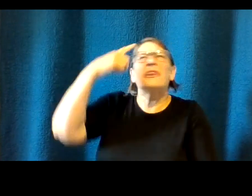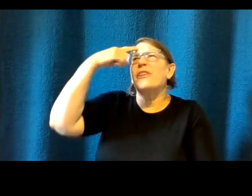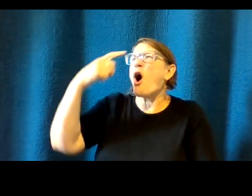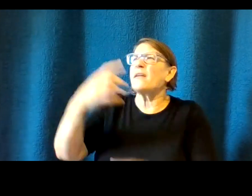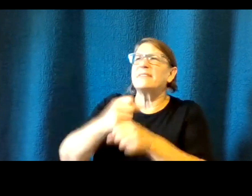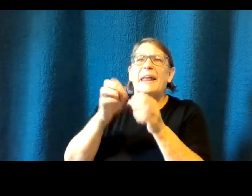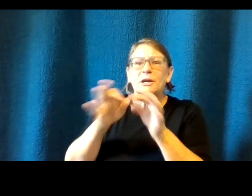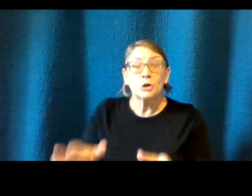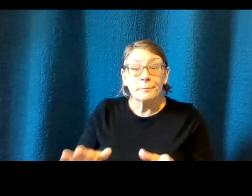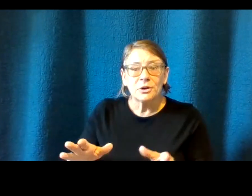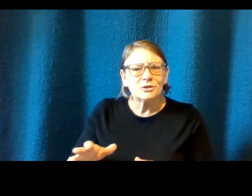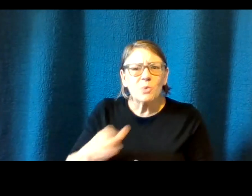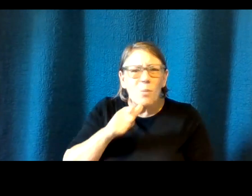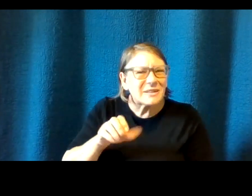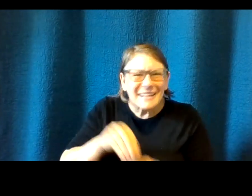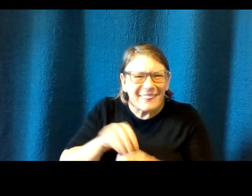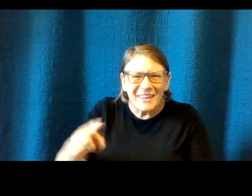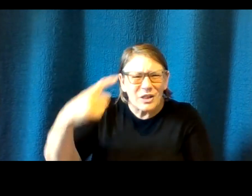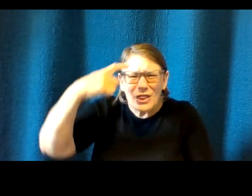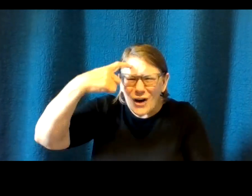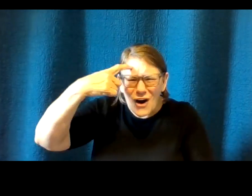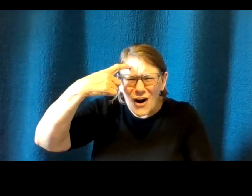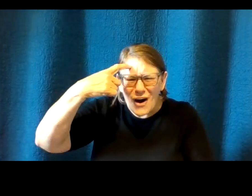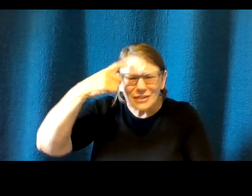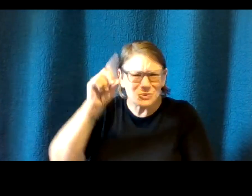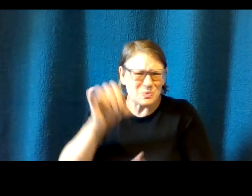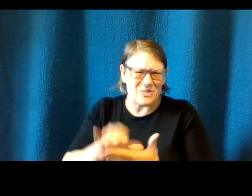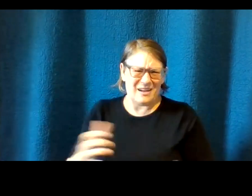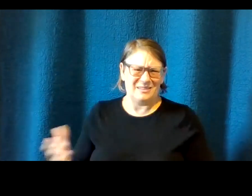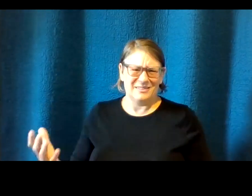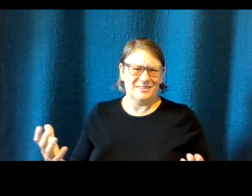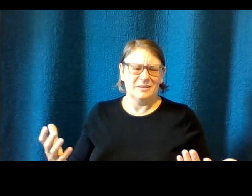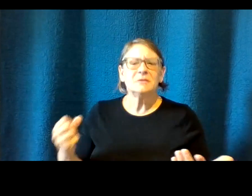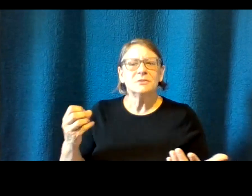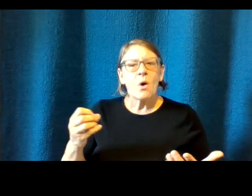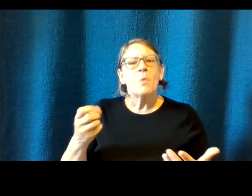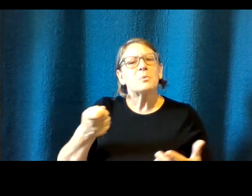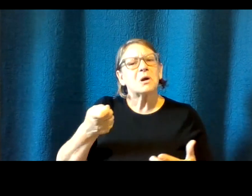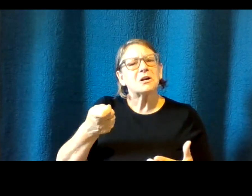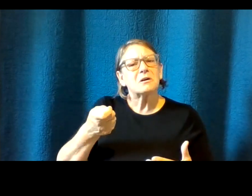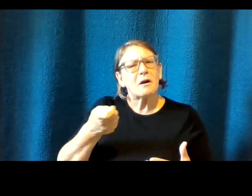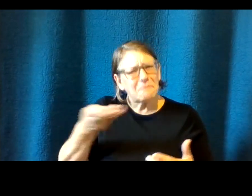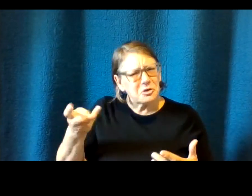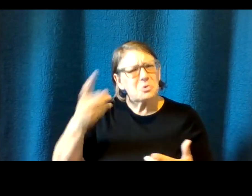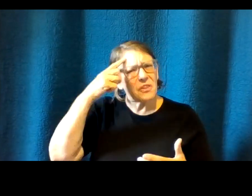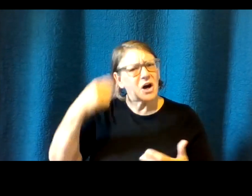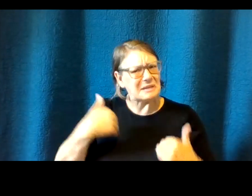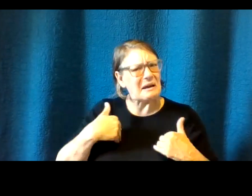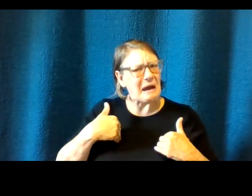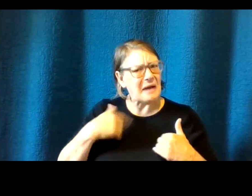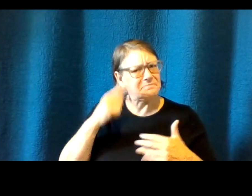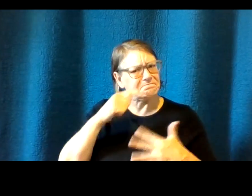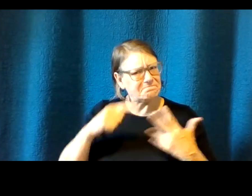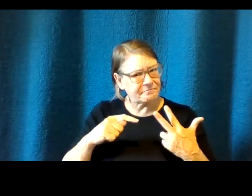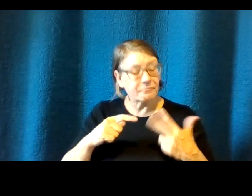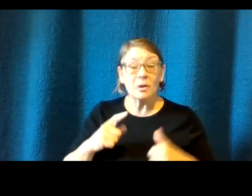wasn't even a thought that might be something that they would do. So there was a couple of thoughts I had.